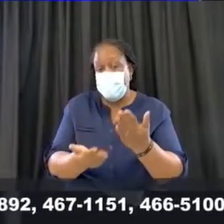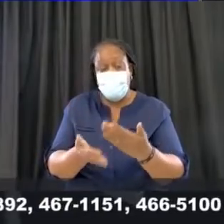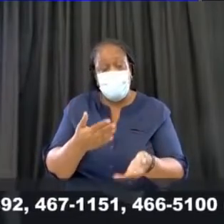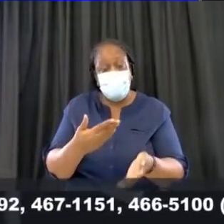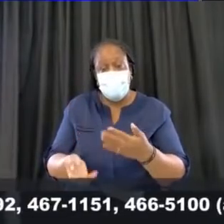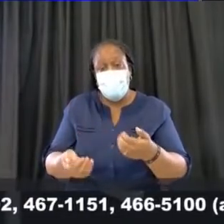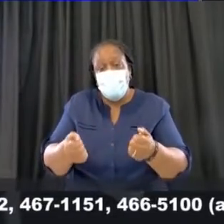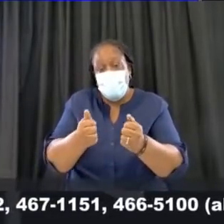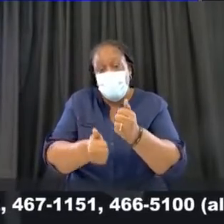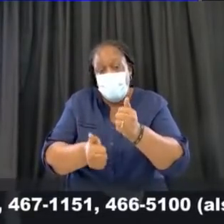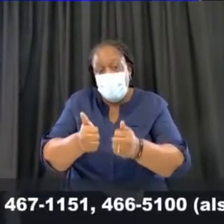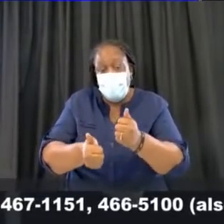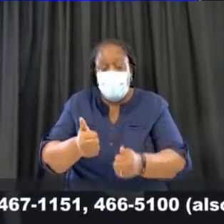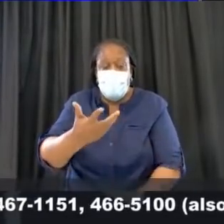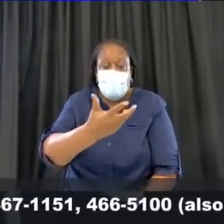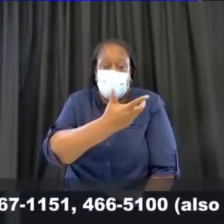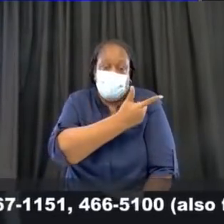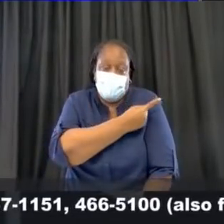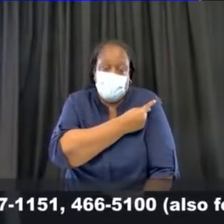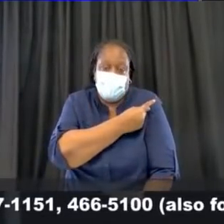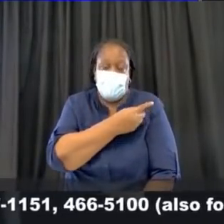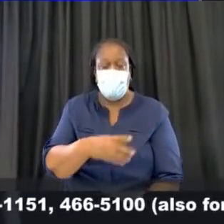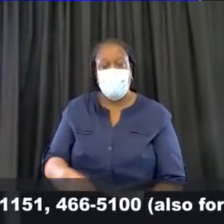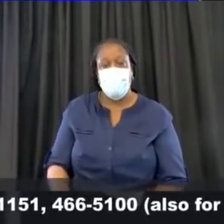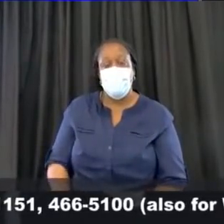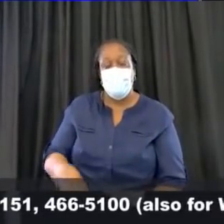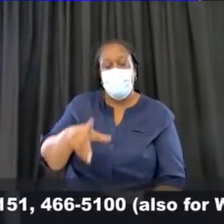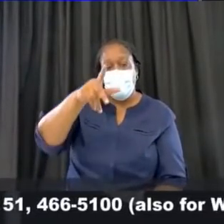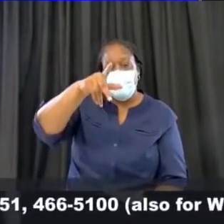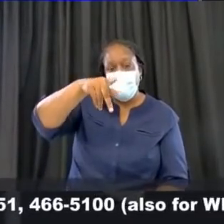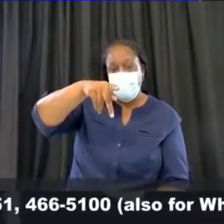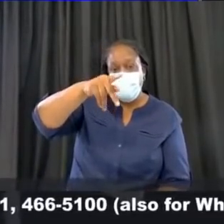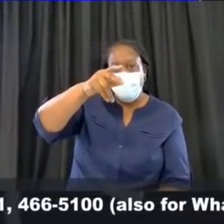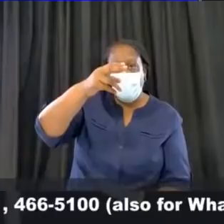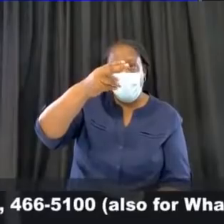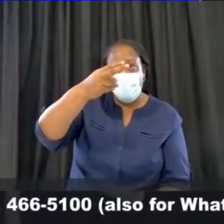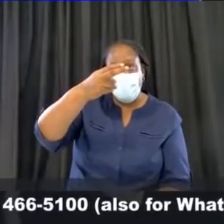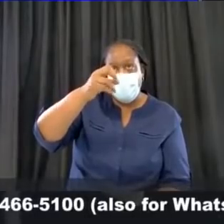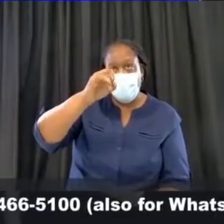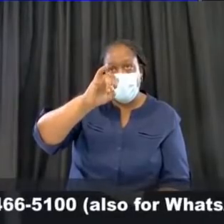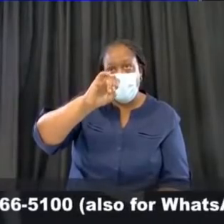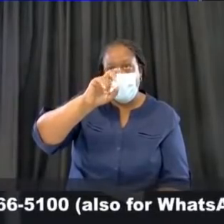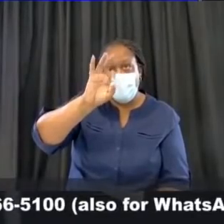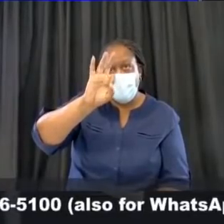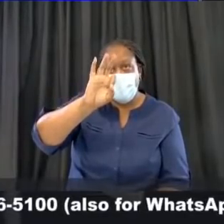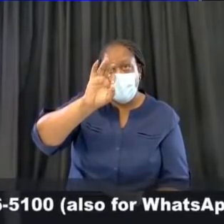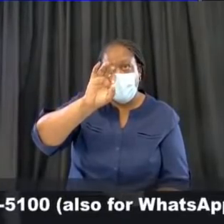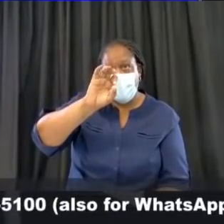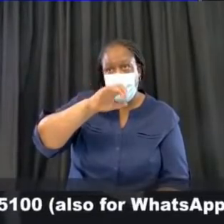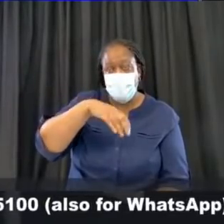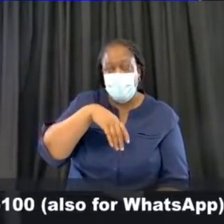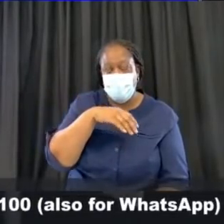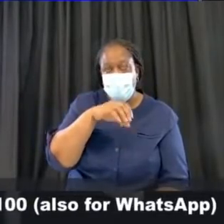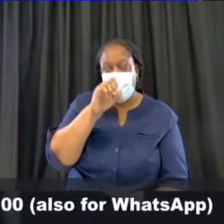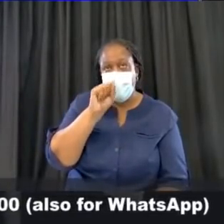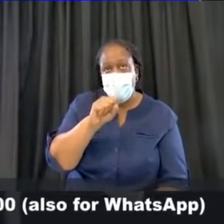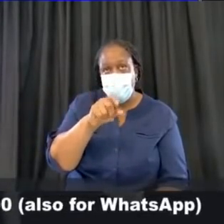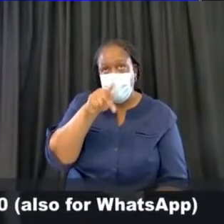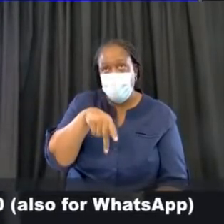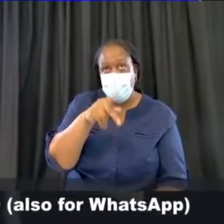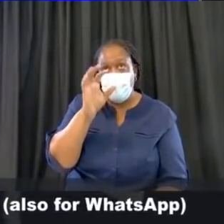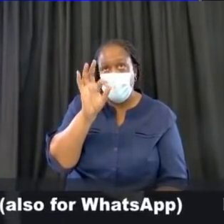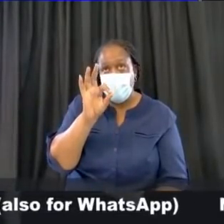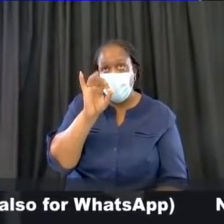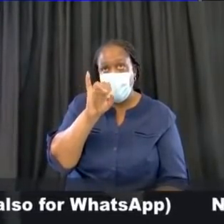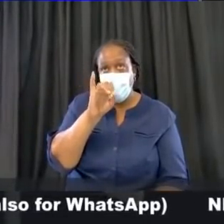are experiencing any significant adverse effects, make sure to provide us within the Ministry of